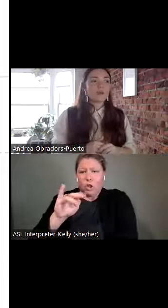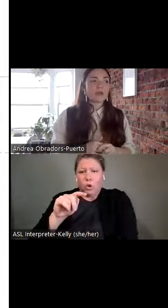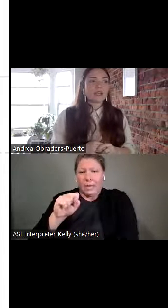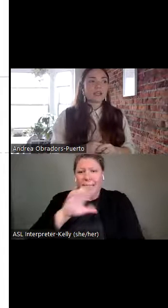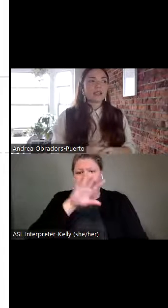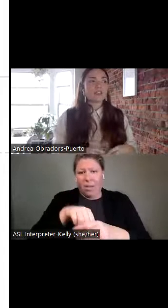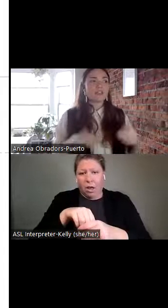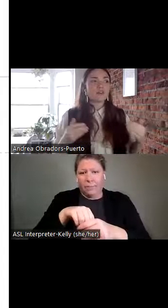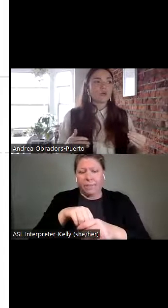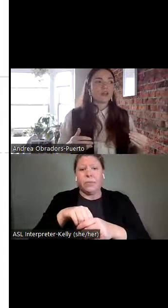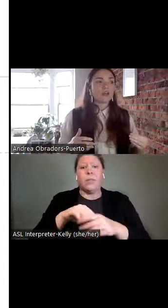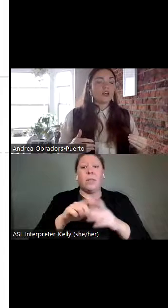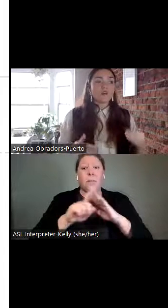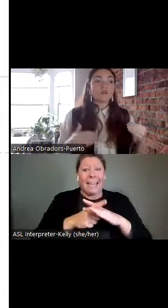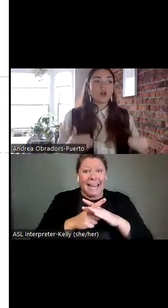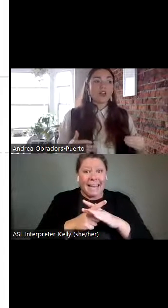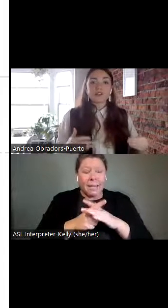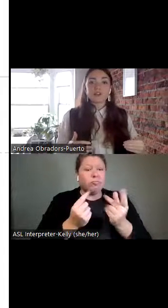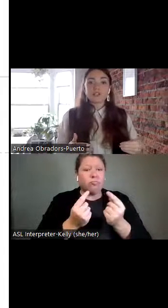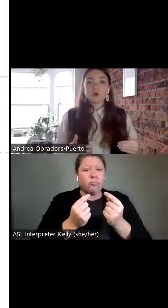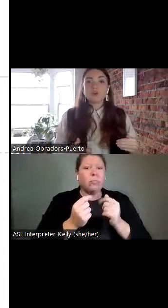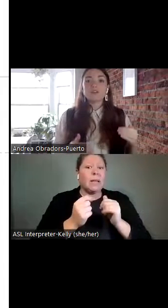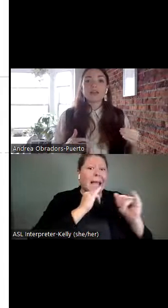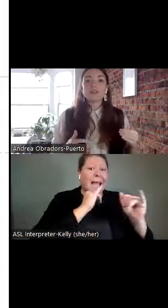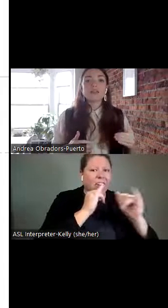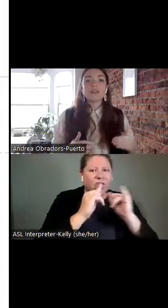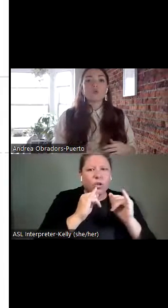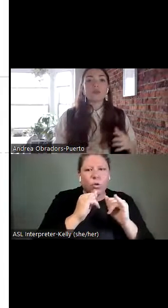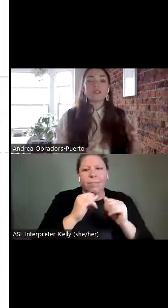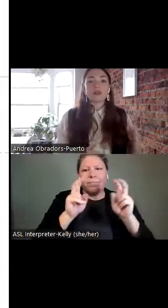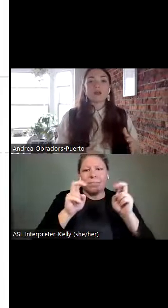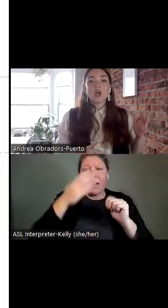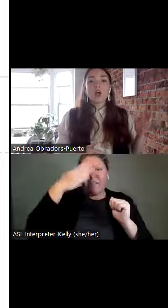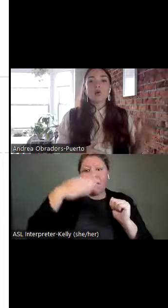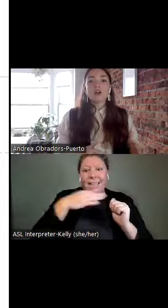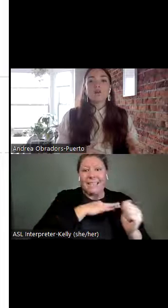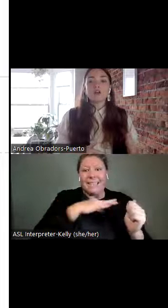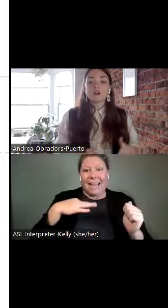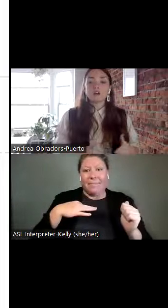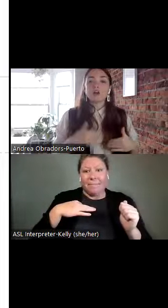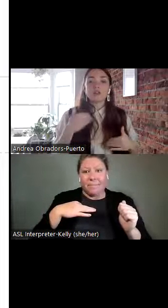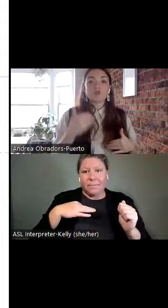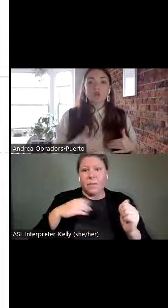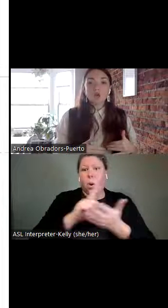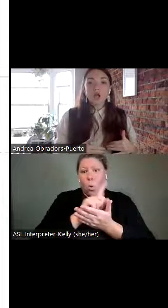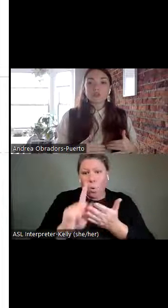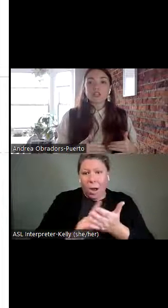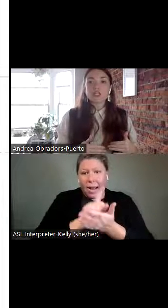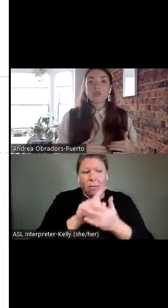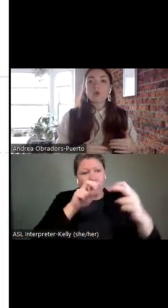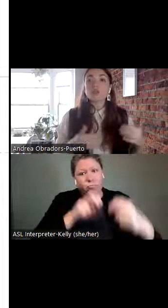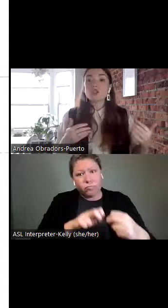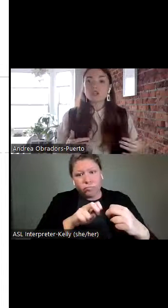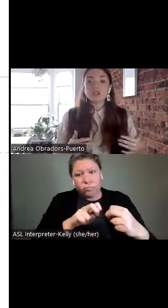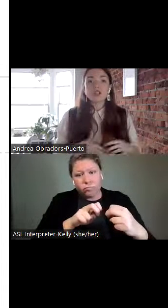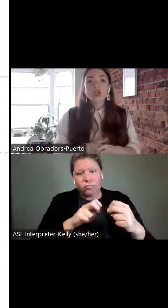at the very beginning is interviewing frontliners. So that means that we spend a 1 hour long on a remote